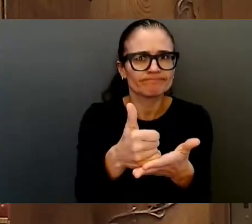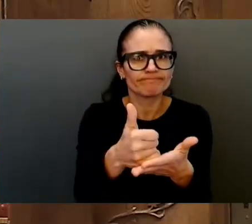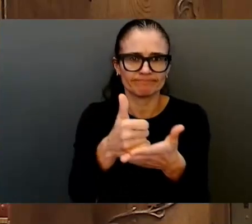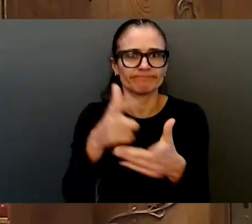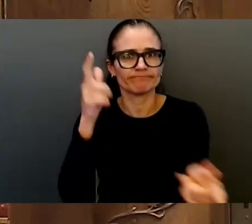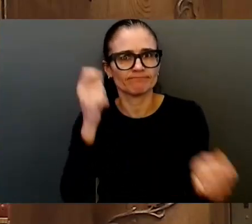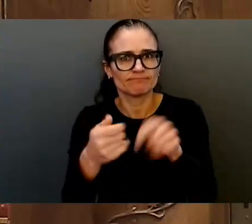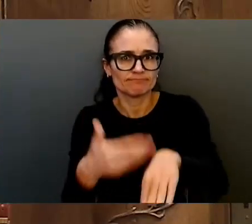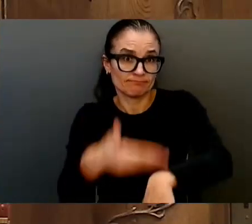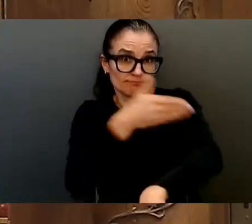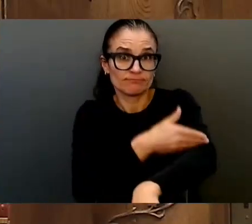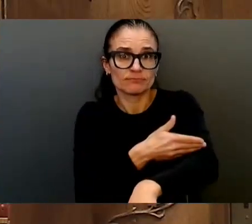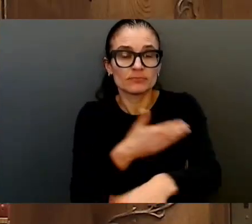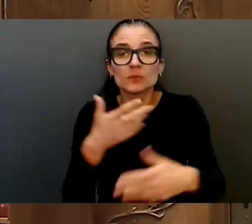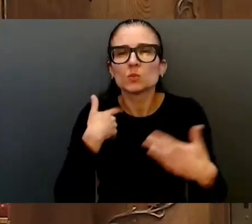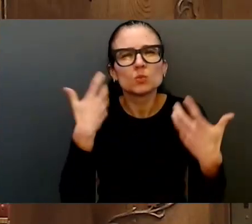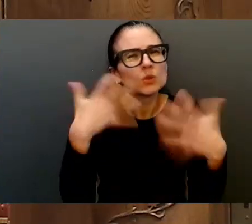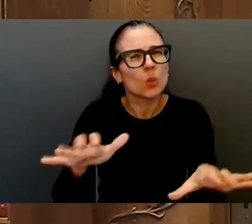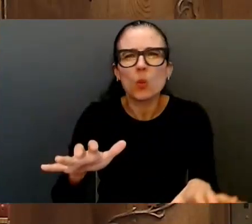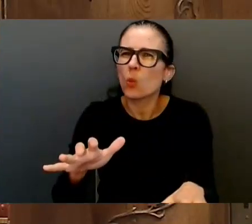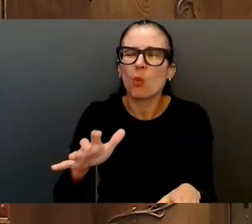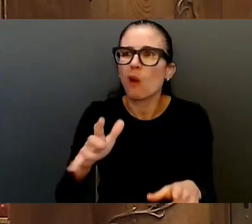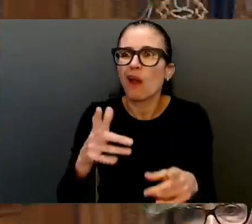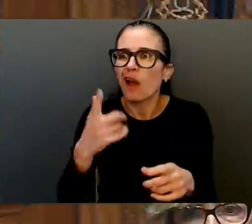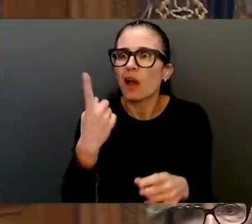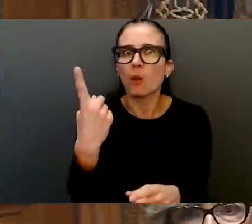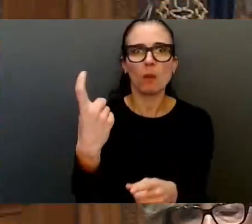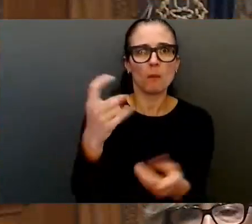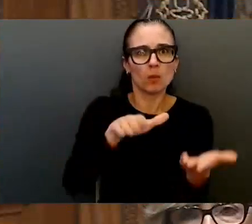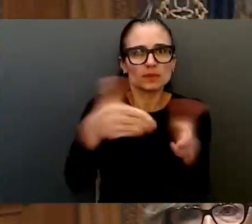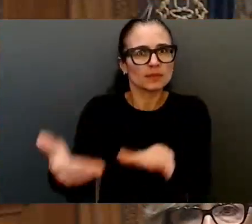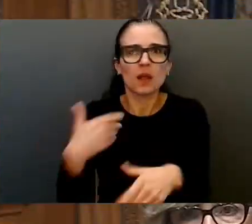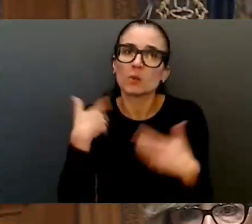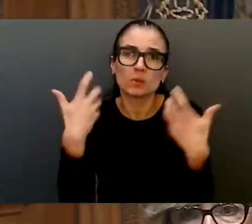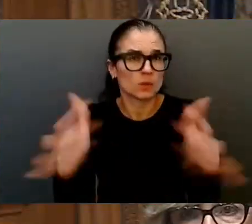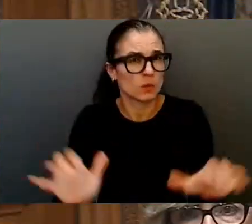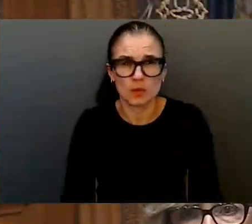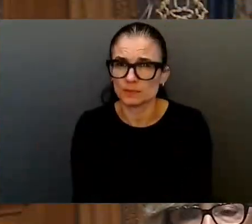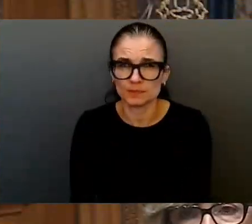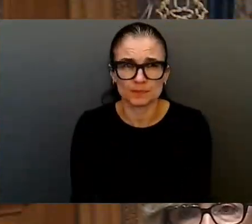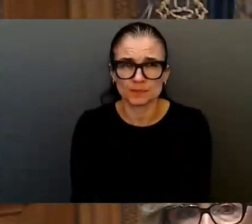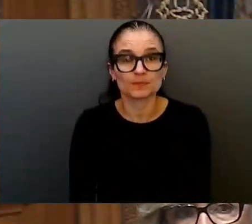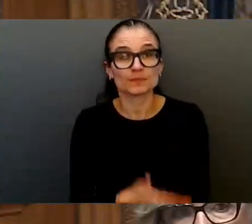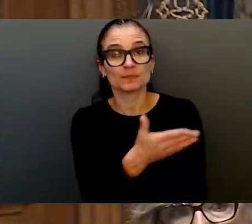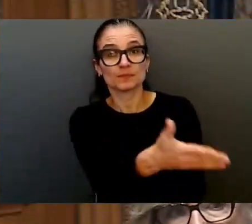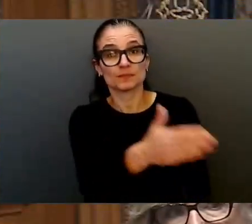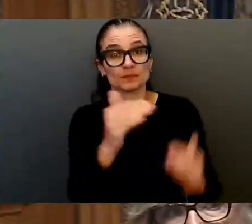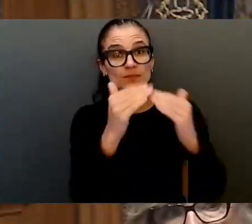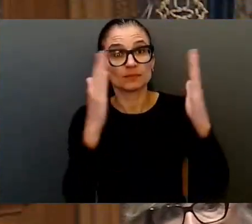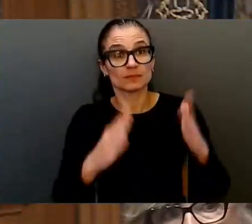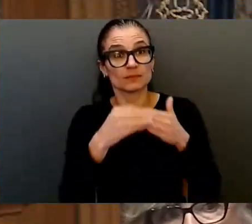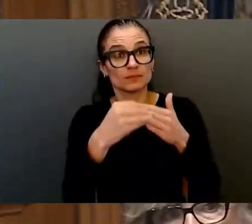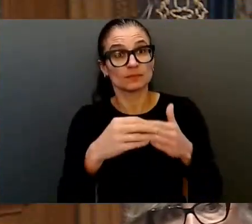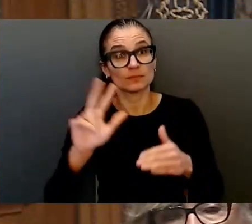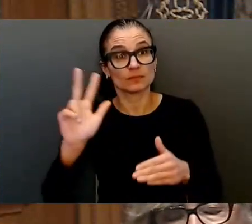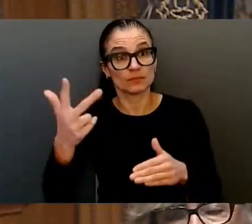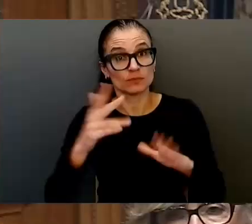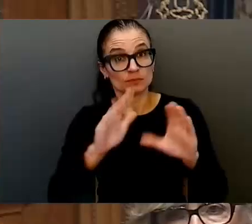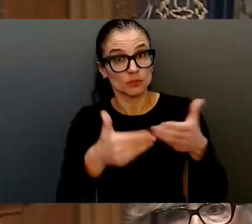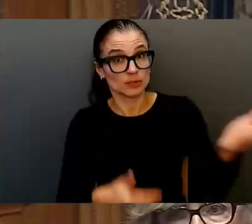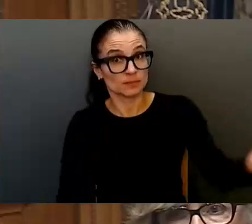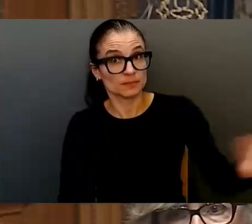House Leader of the Third Party. Thank you, Mr. Speaker. My constituents on Salt Spring Island are days away